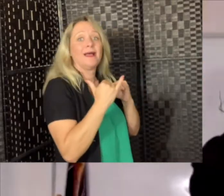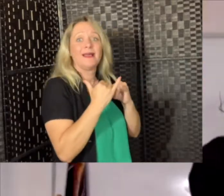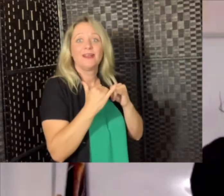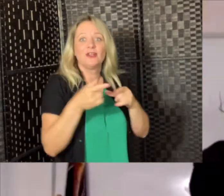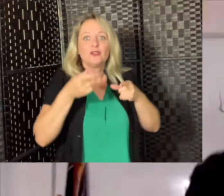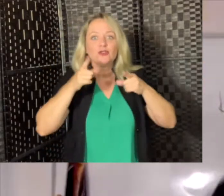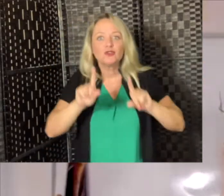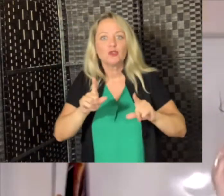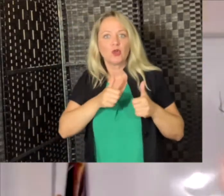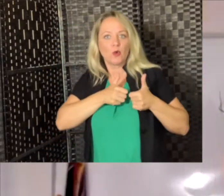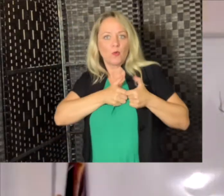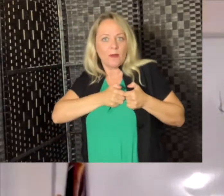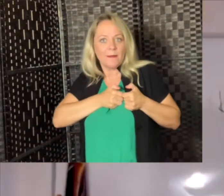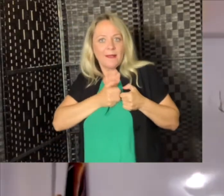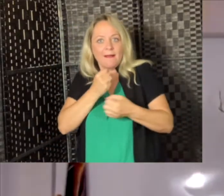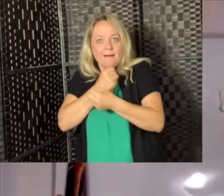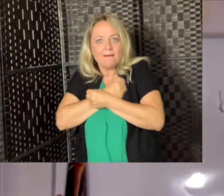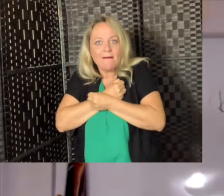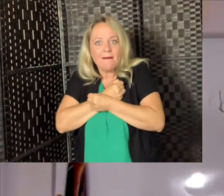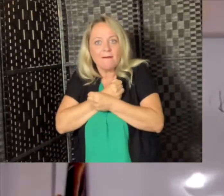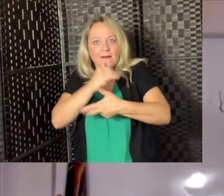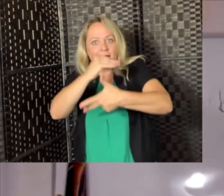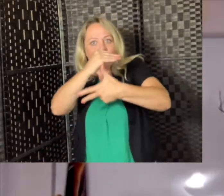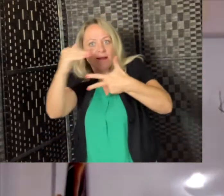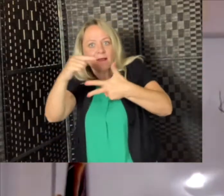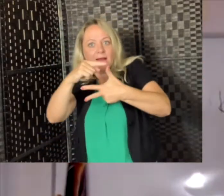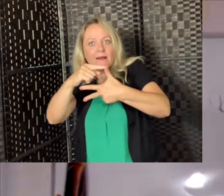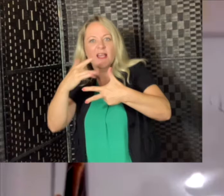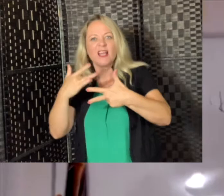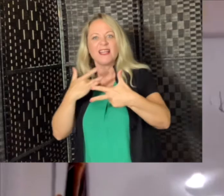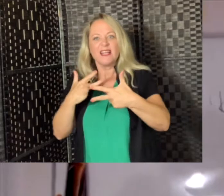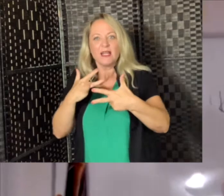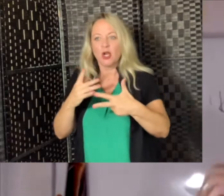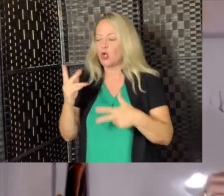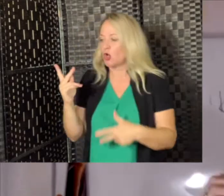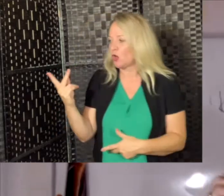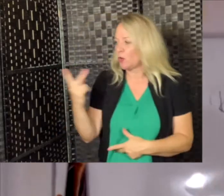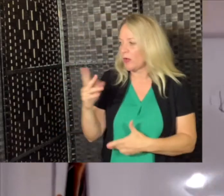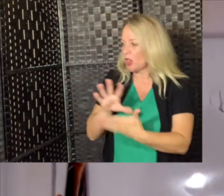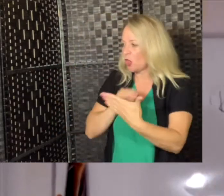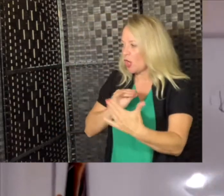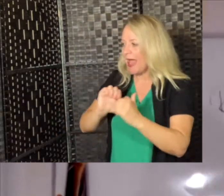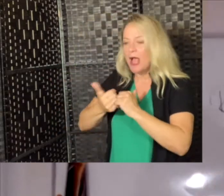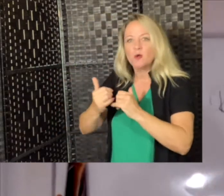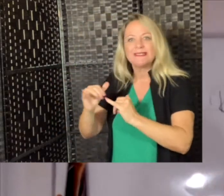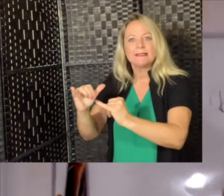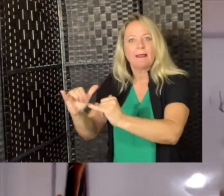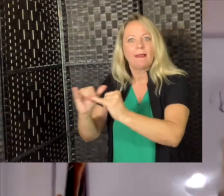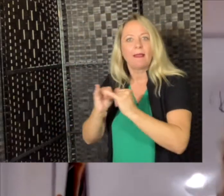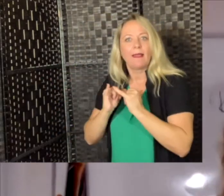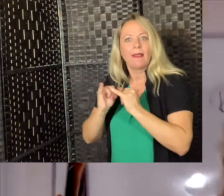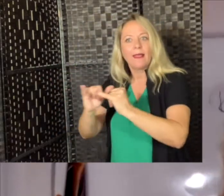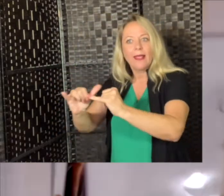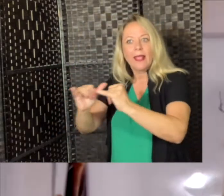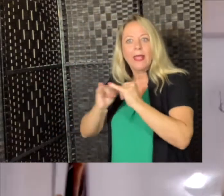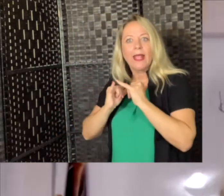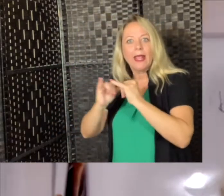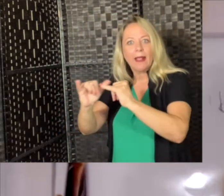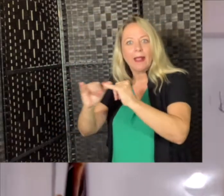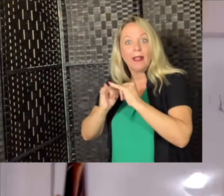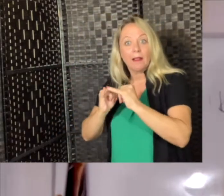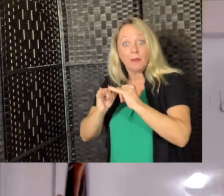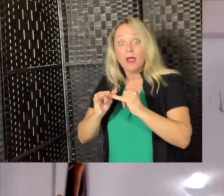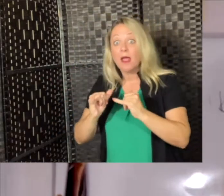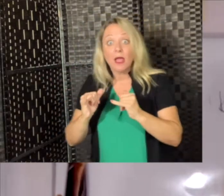love stage, there's sameness. We discover sameness. And we're even told in